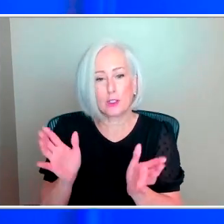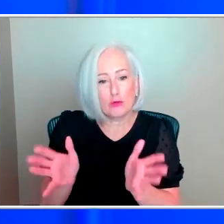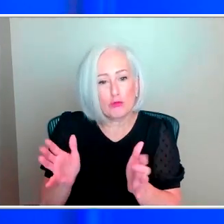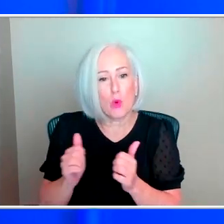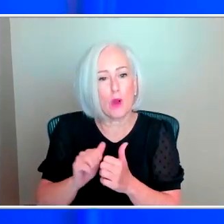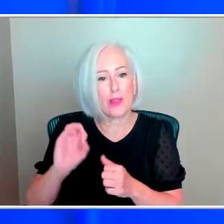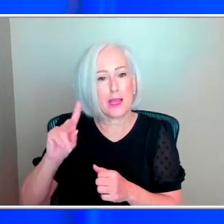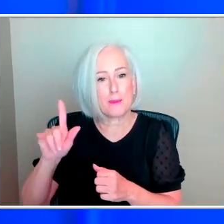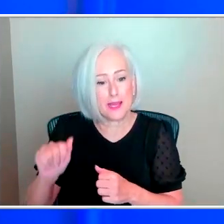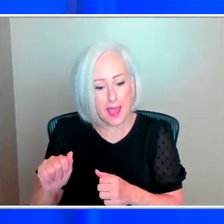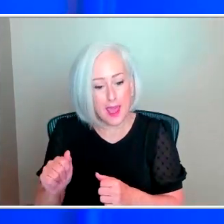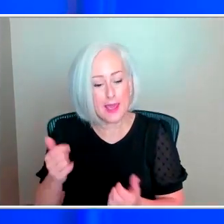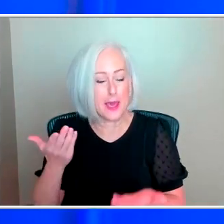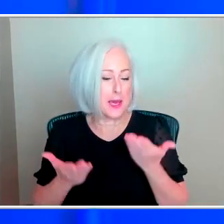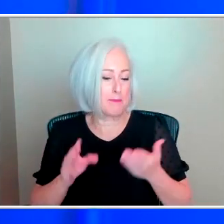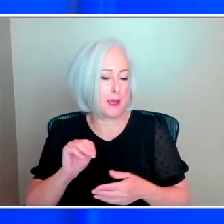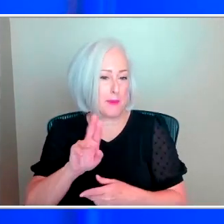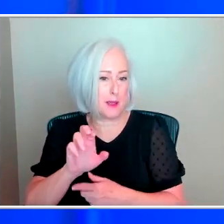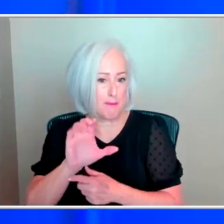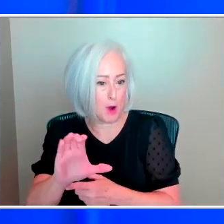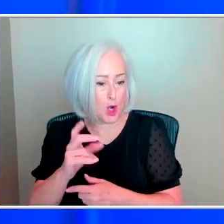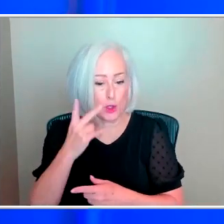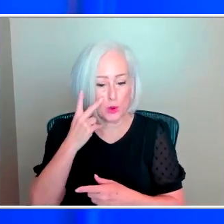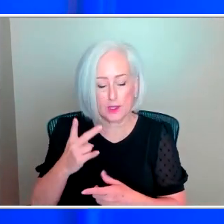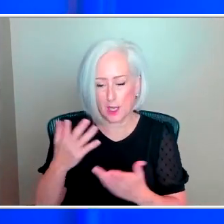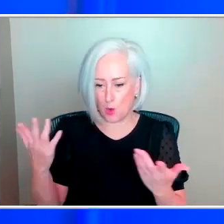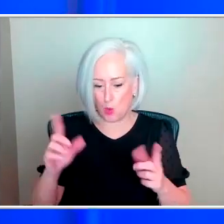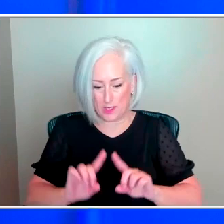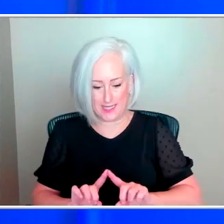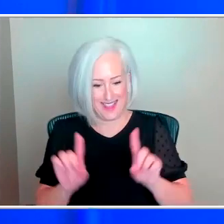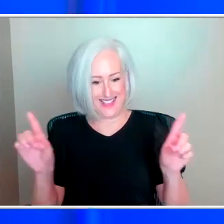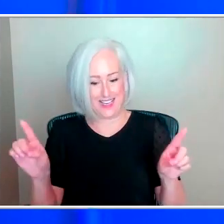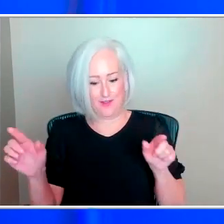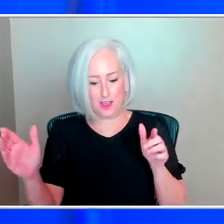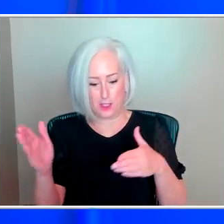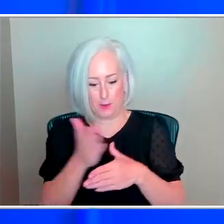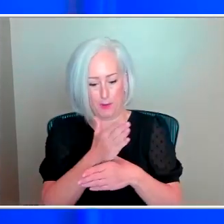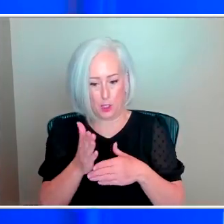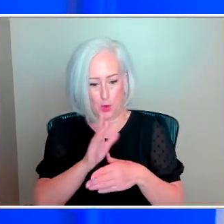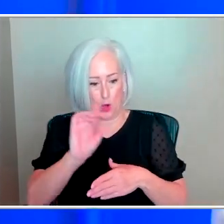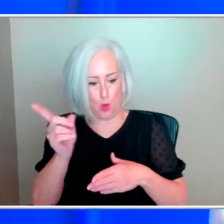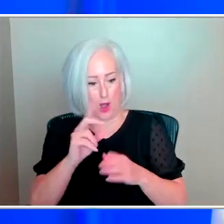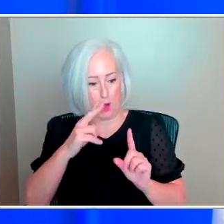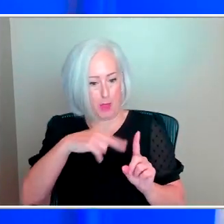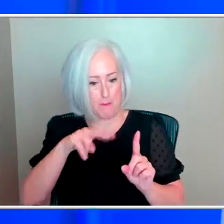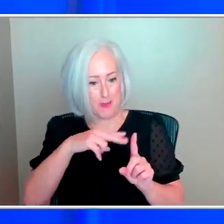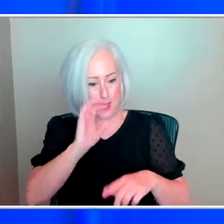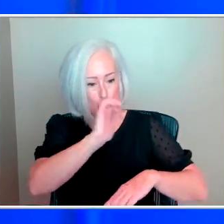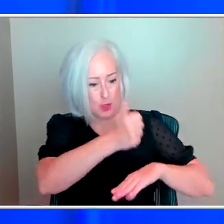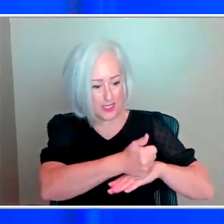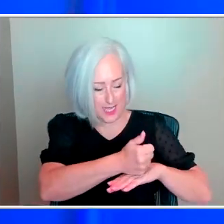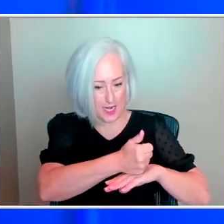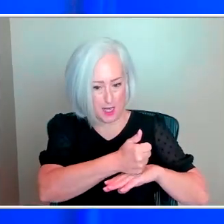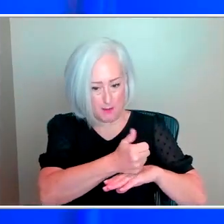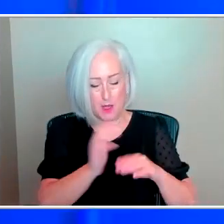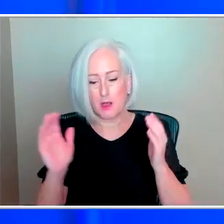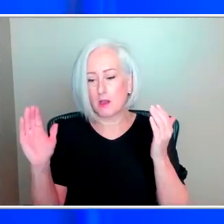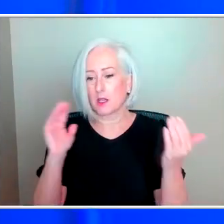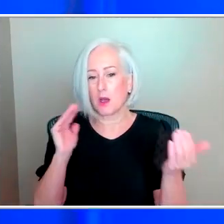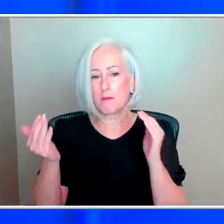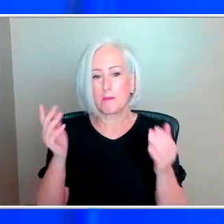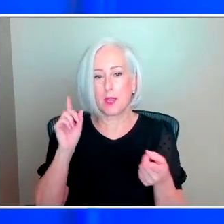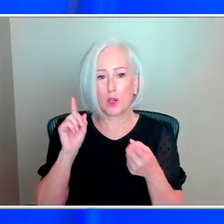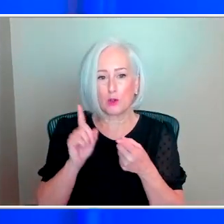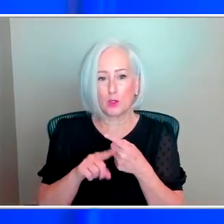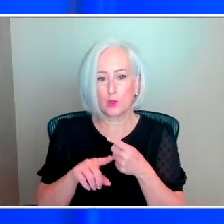at MARC about, okay, what is the difference between where that monitor sits and, say,